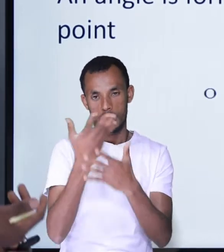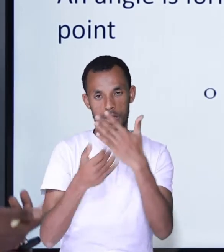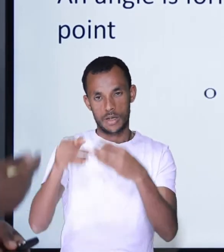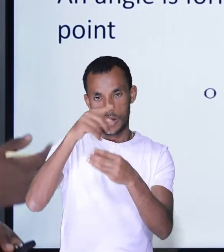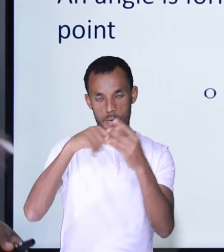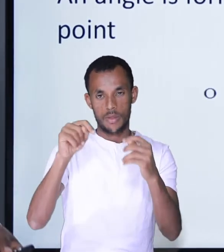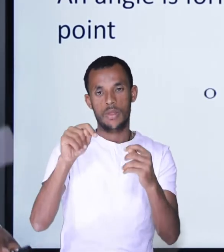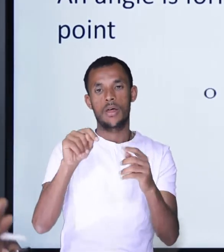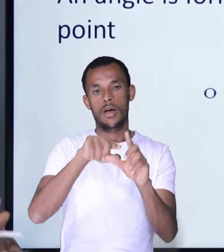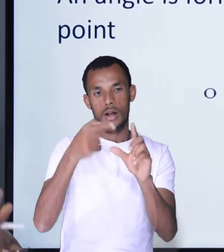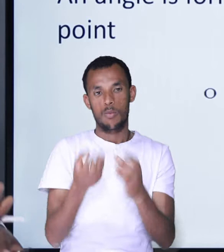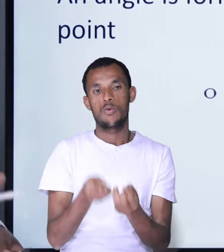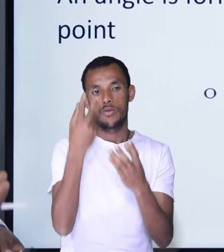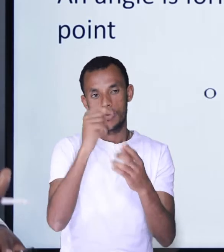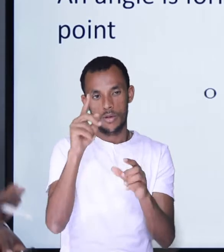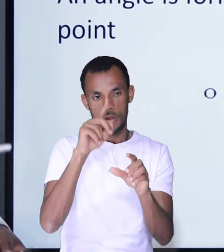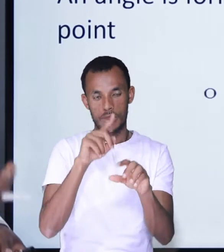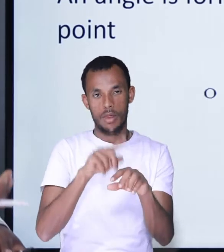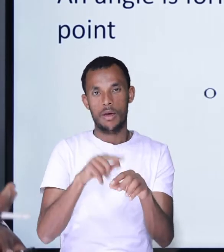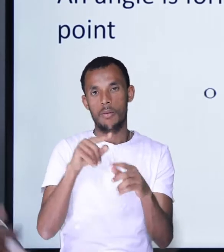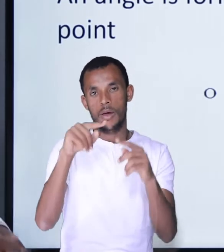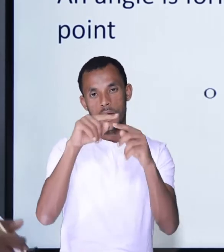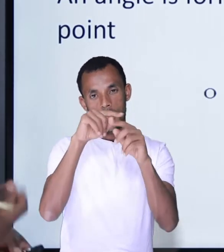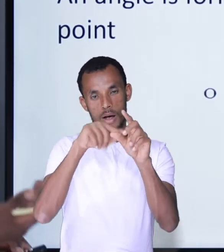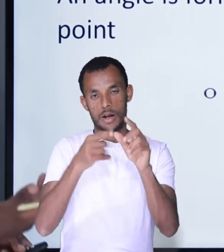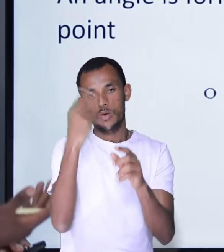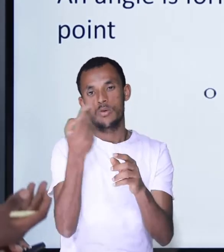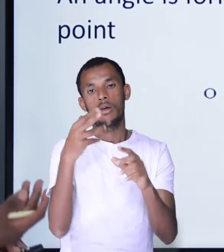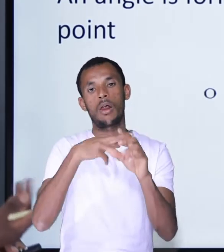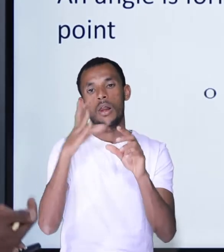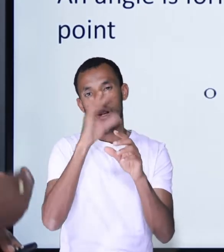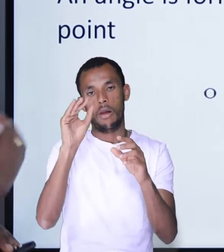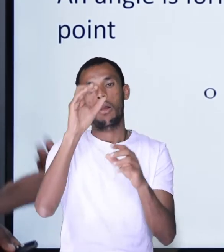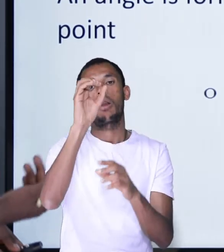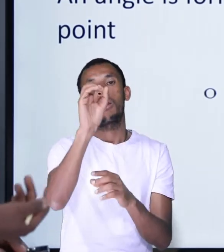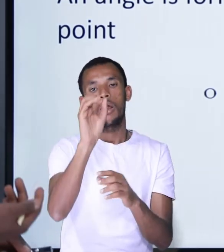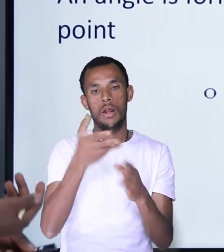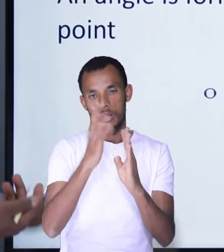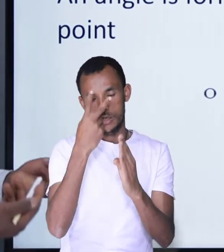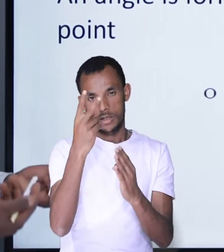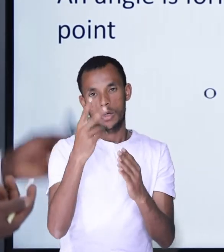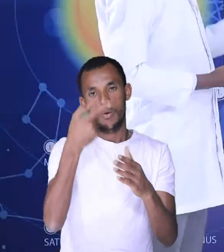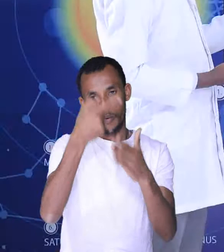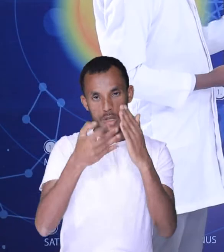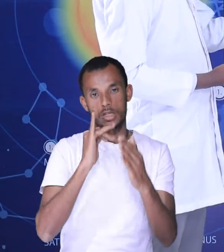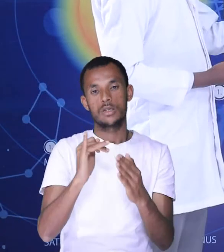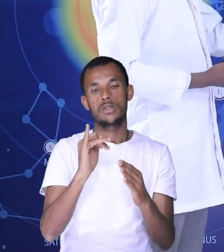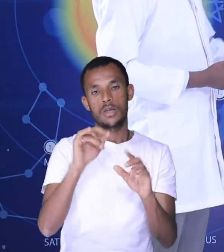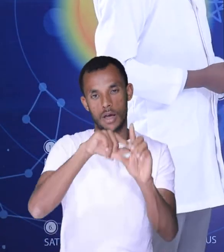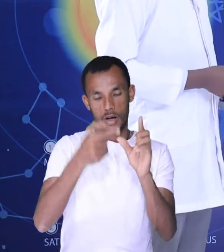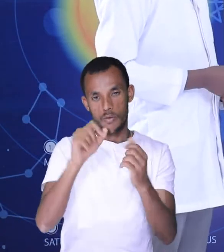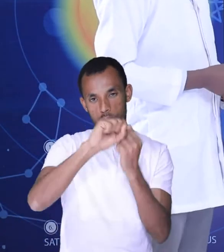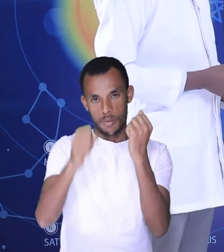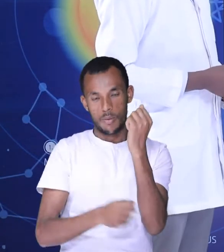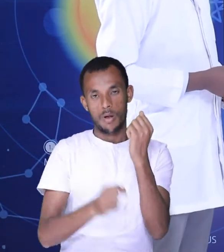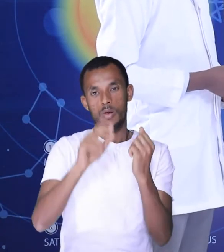about angles, most of the time angles are measured using like radian and degree. So let's see what is angle. An angle is